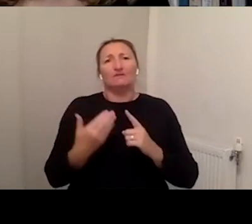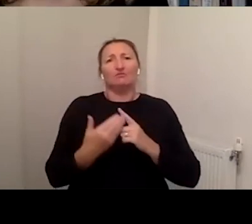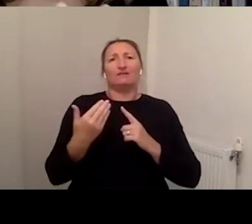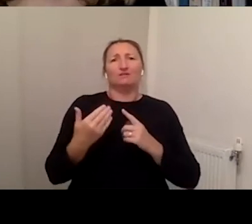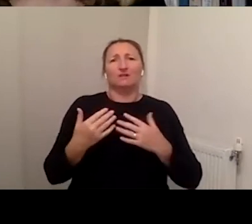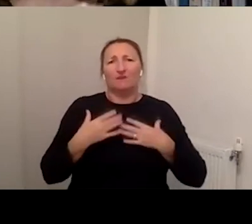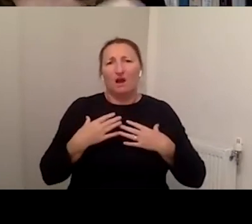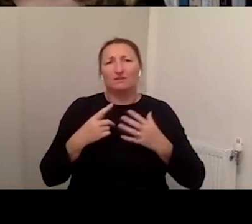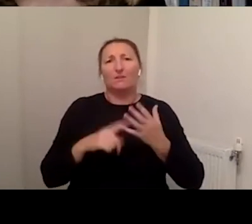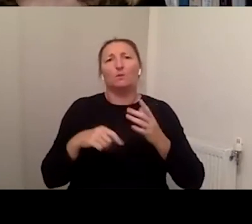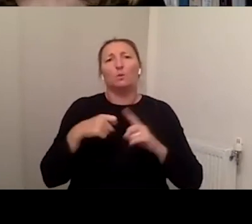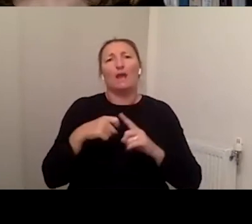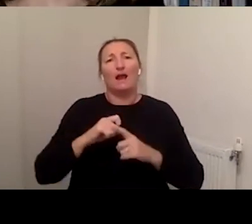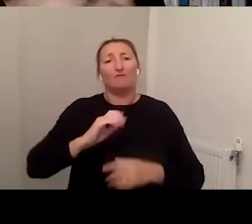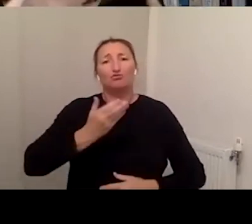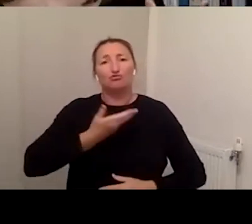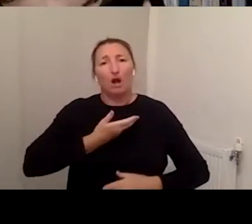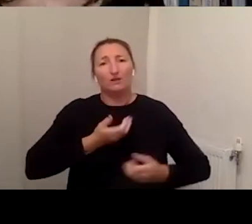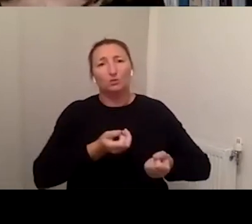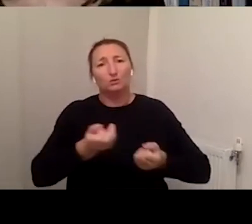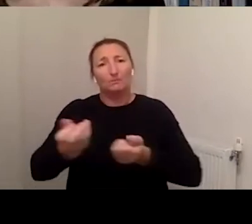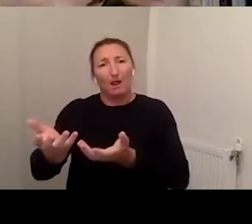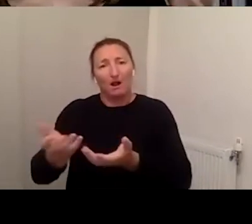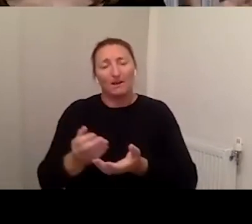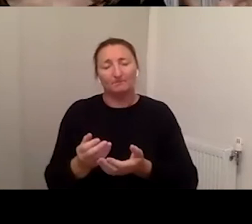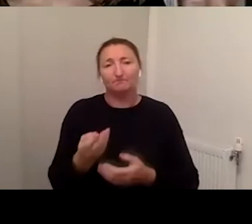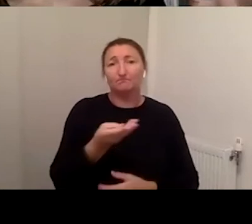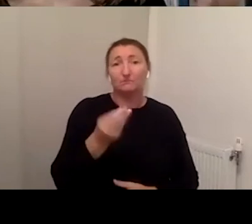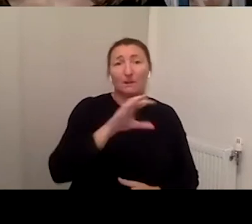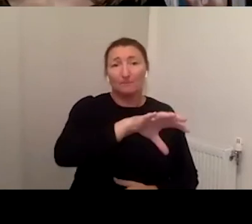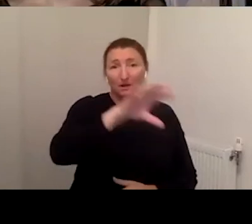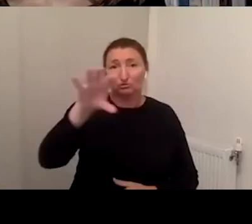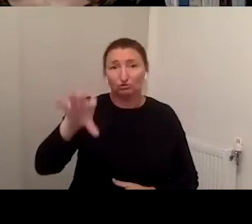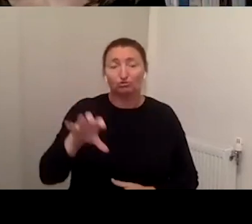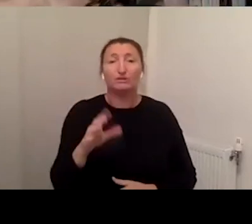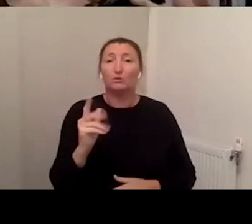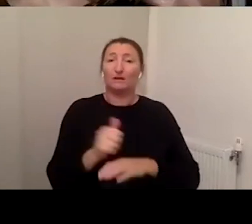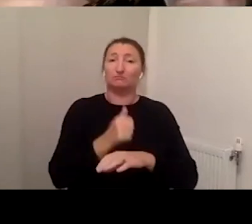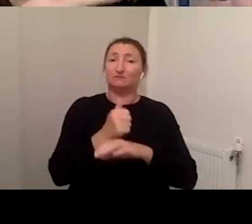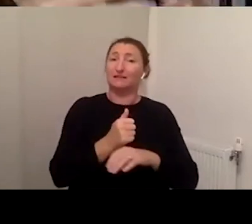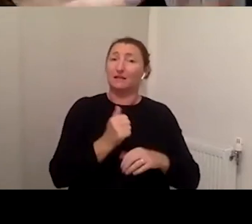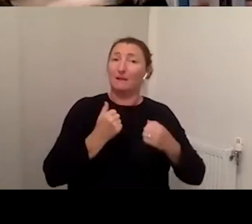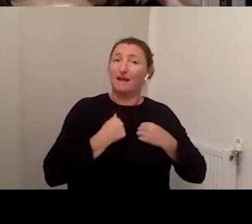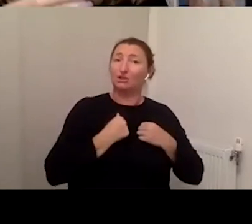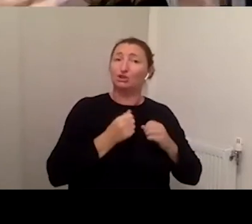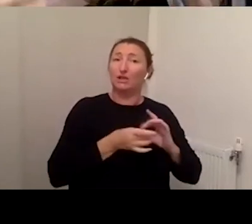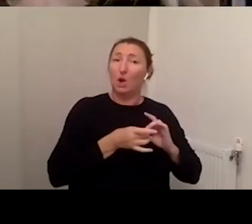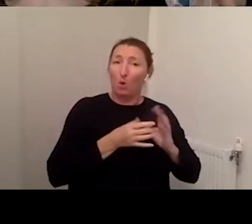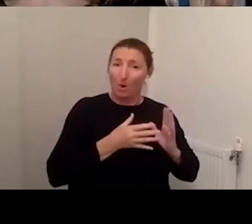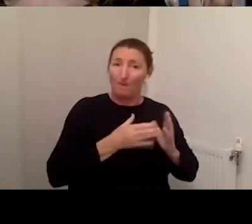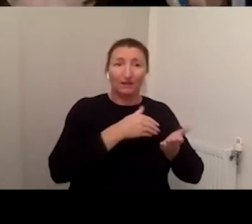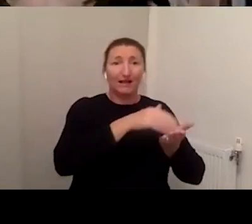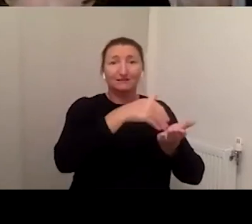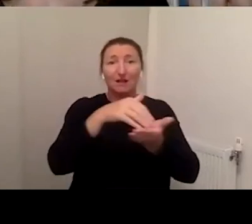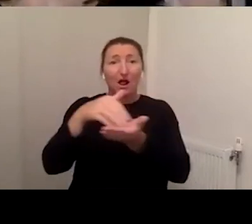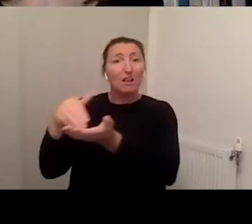and that's the right to supply. So in some countries, you can set up your energy co-op and you can start selling it, your energy